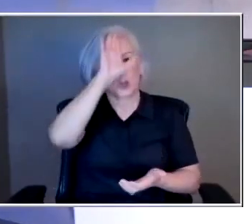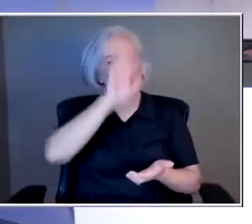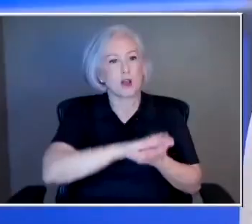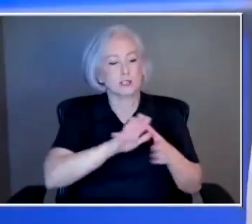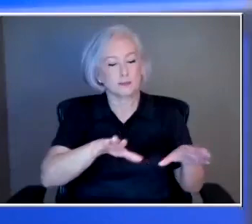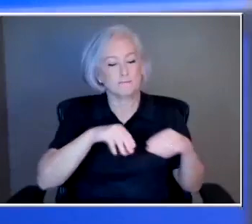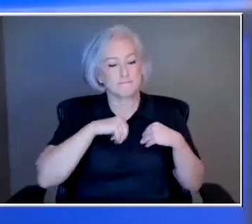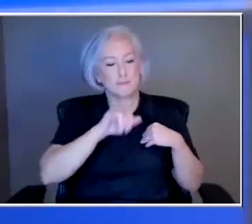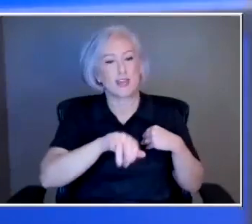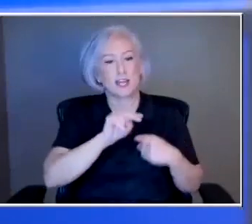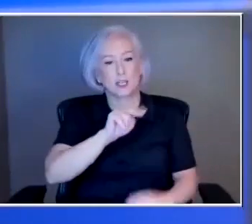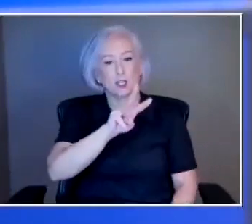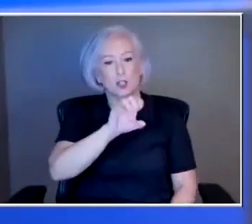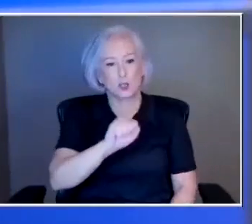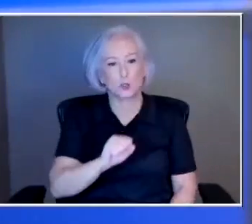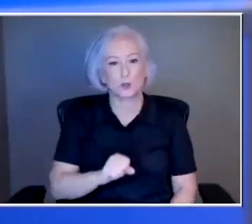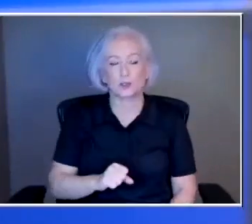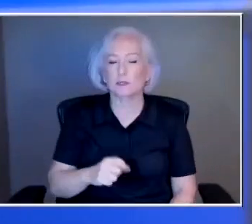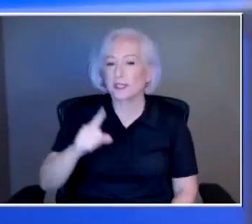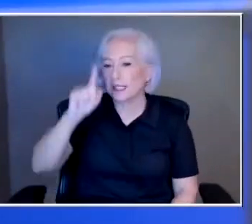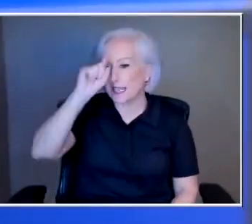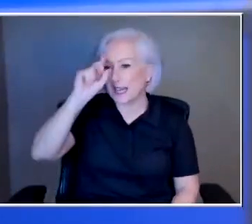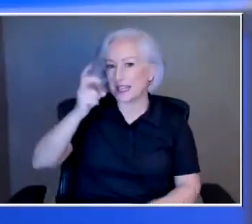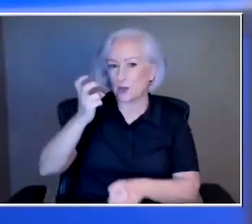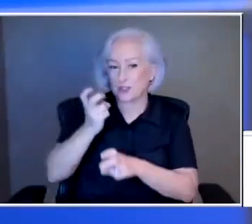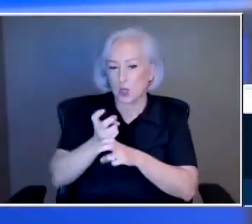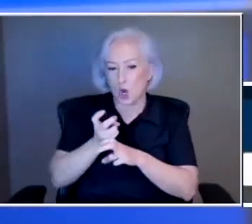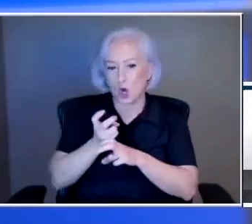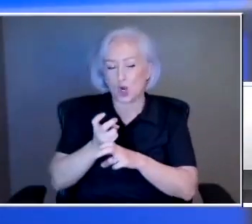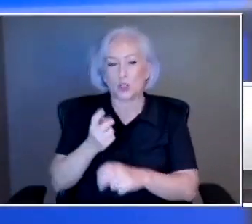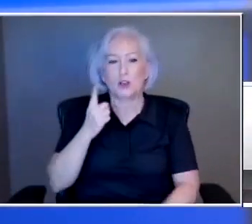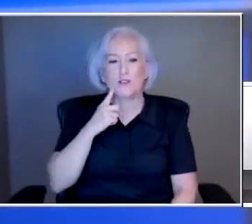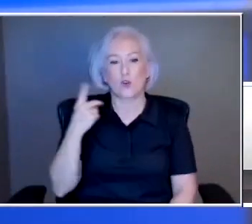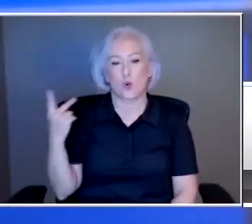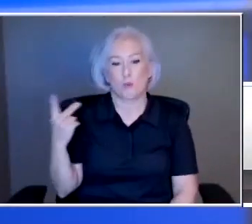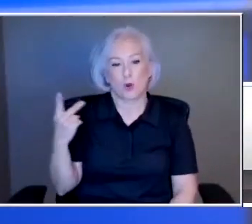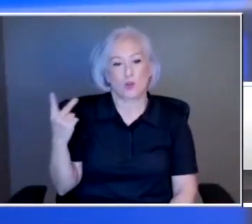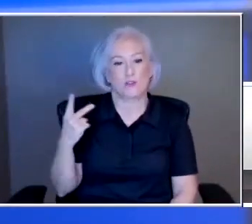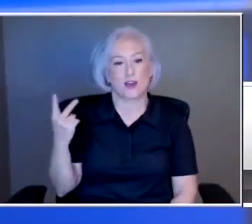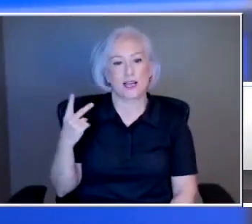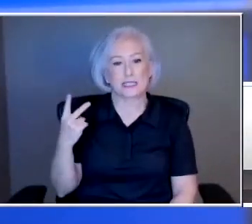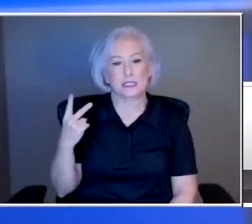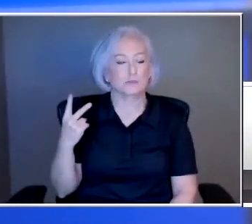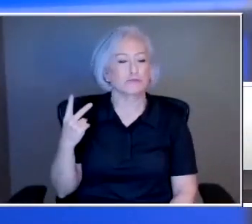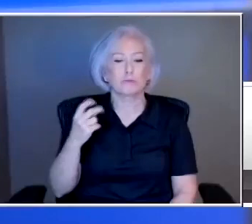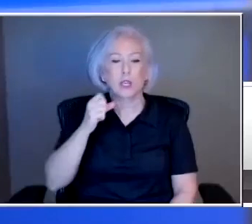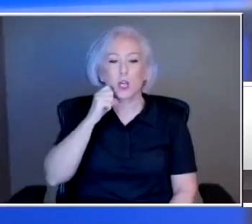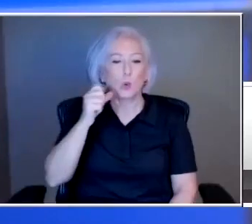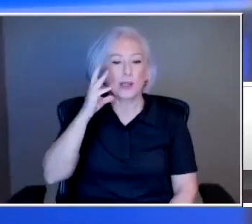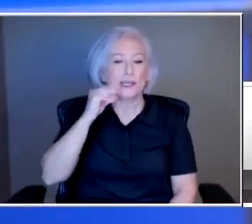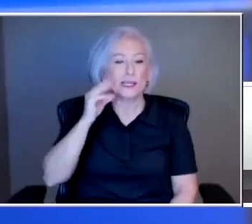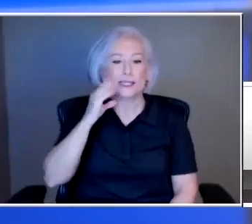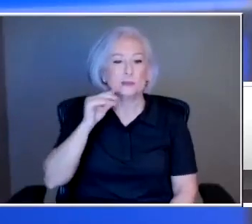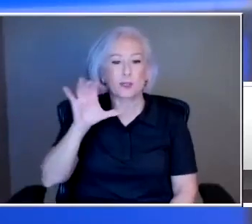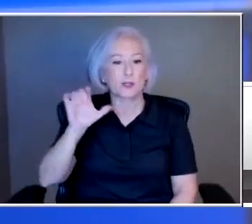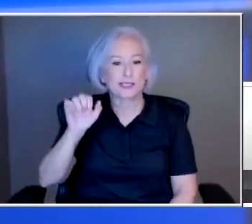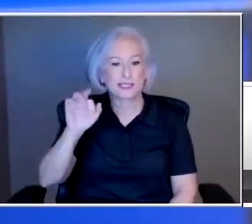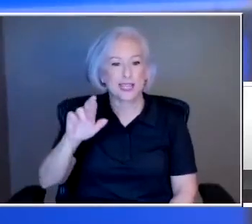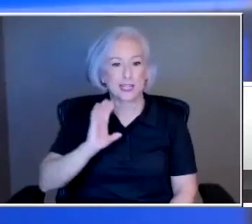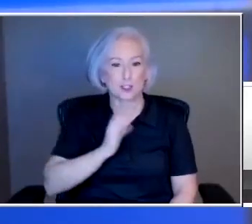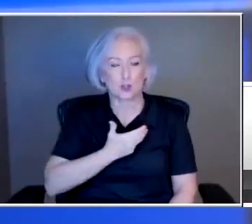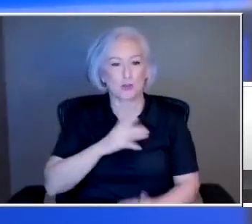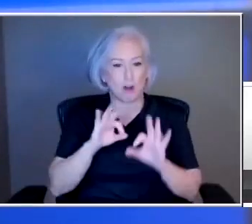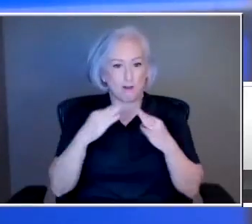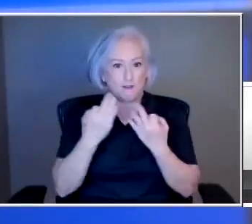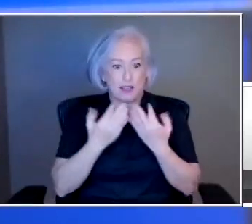I think it was hard because I think for both of us, like, we had not experienced cancer in our families, so we didn't know what the road